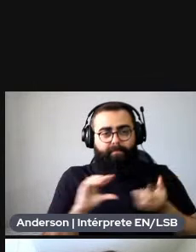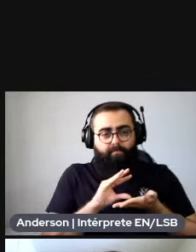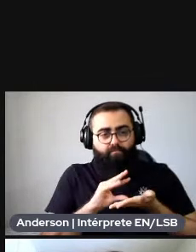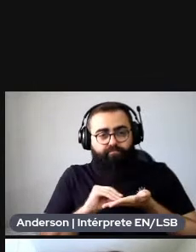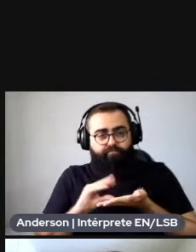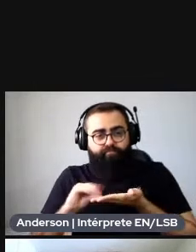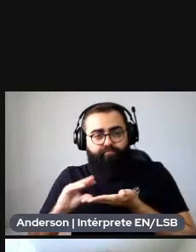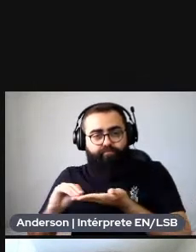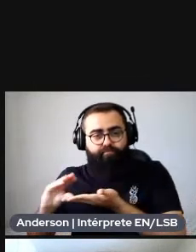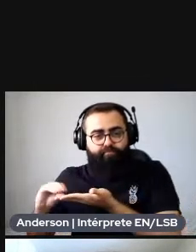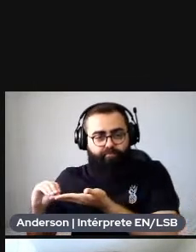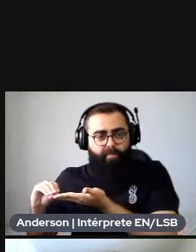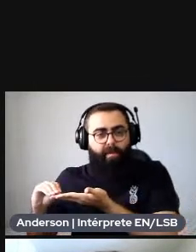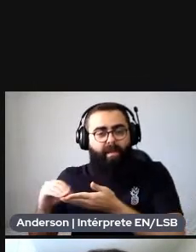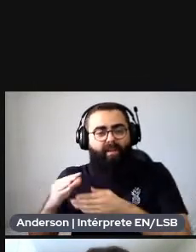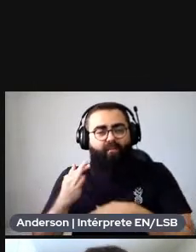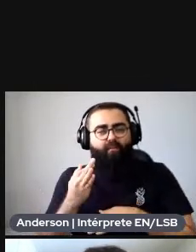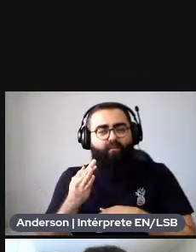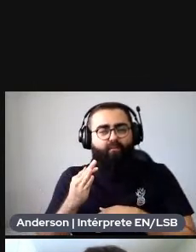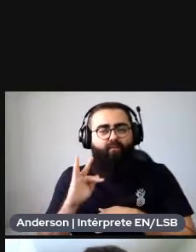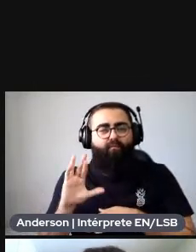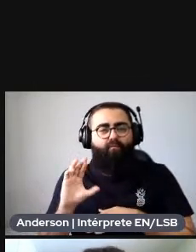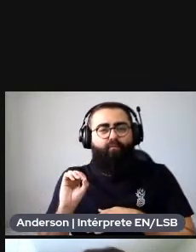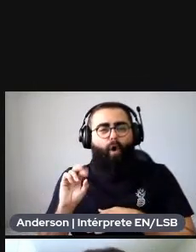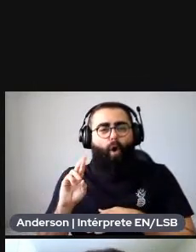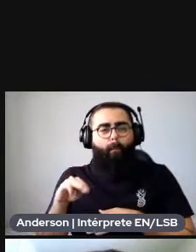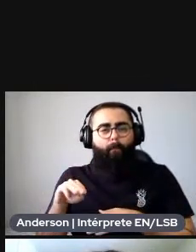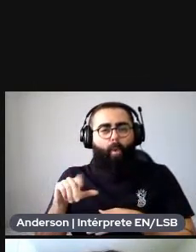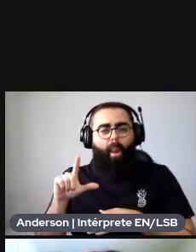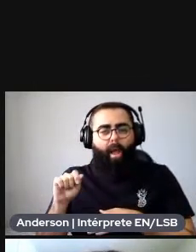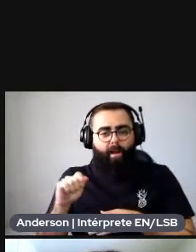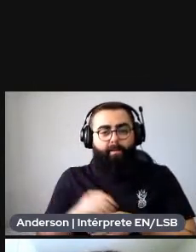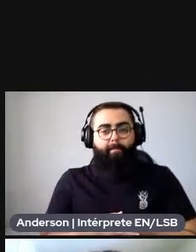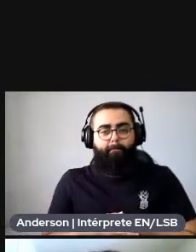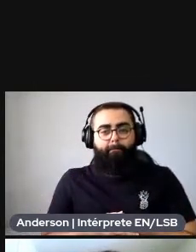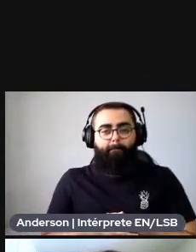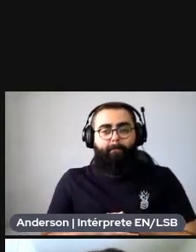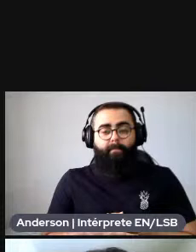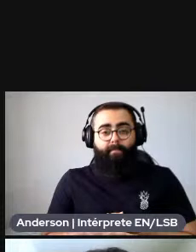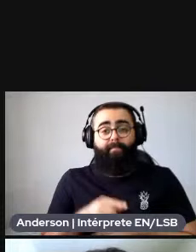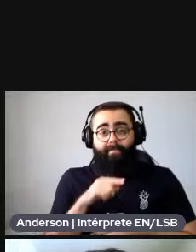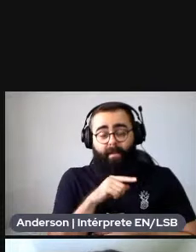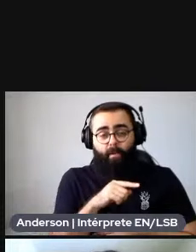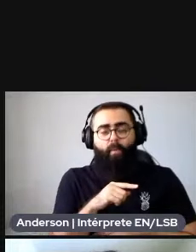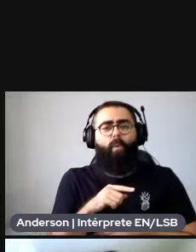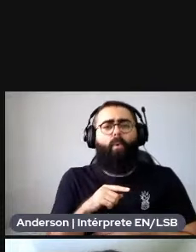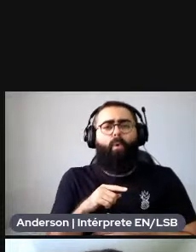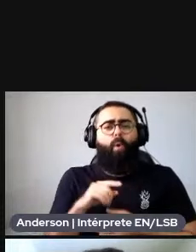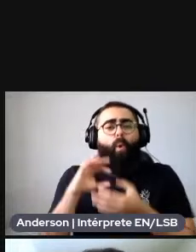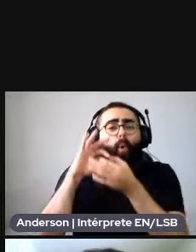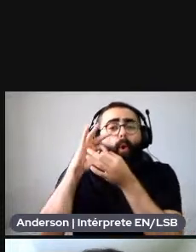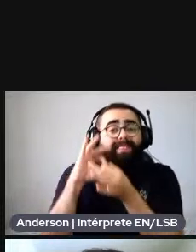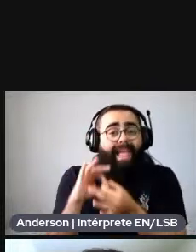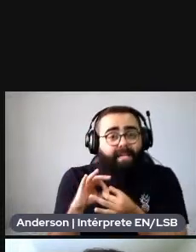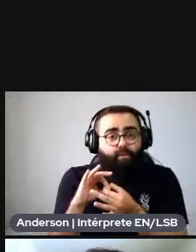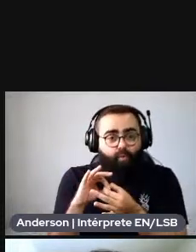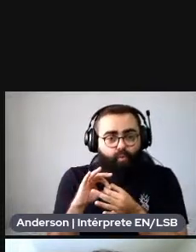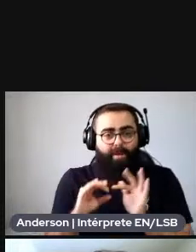participates here in the state of affairs, which contains necesitar